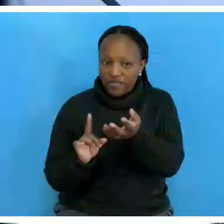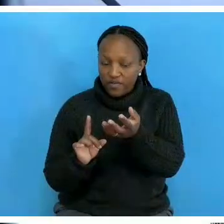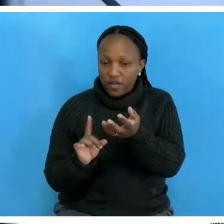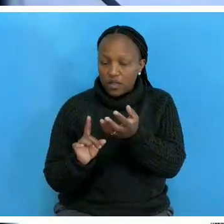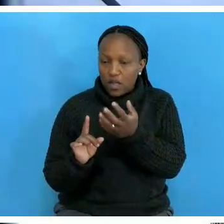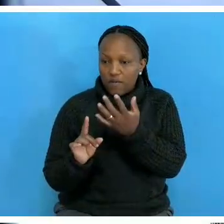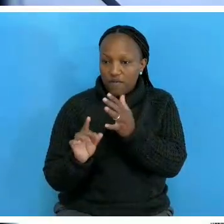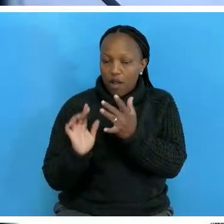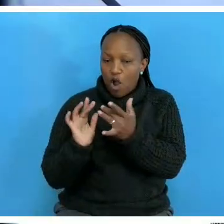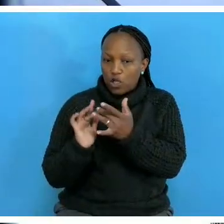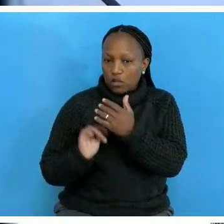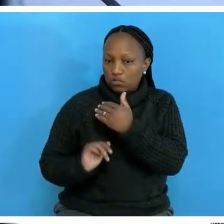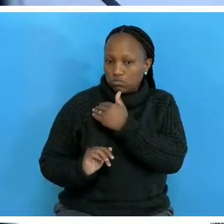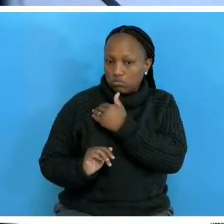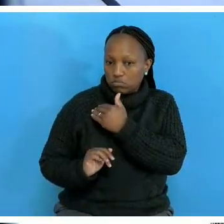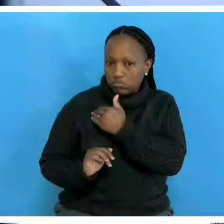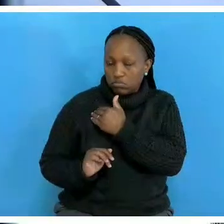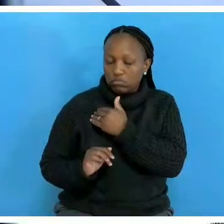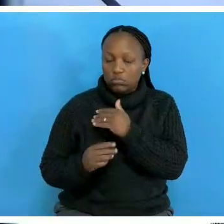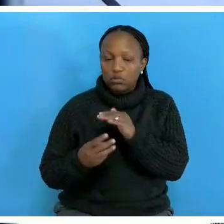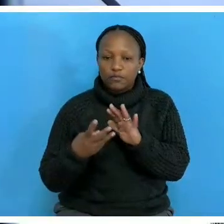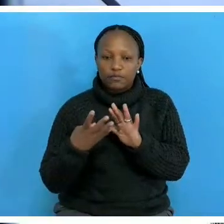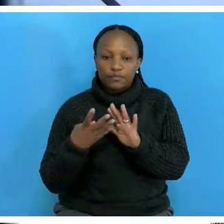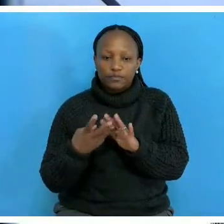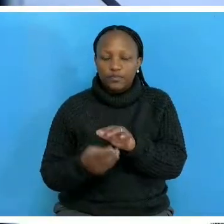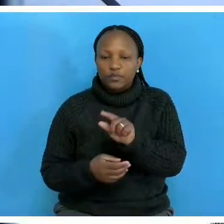contacted me. Today says,